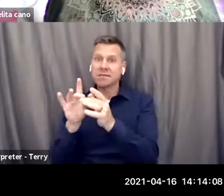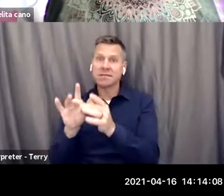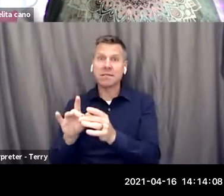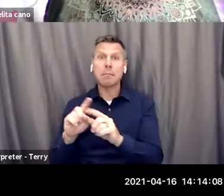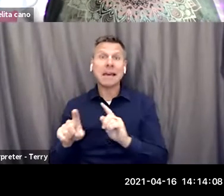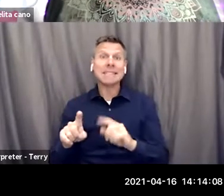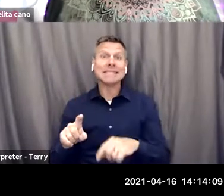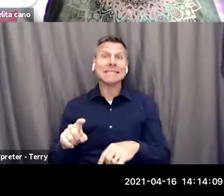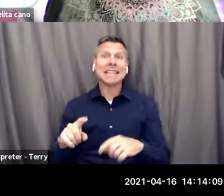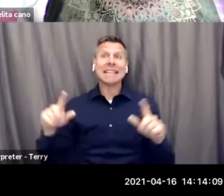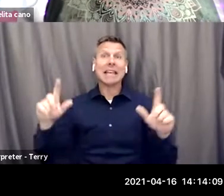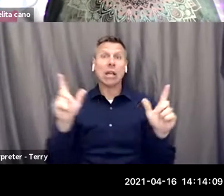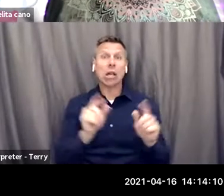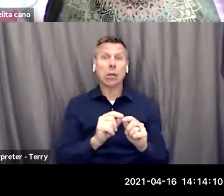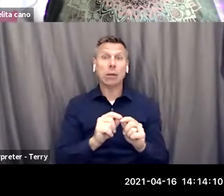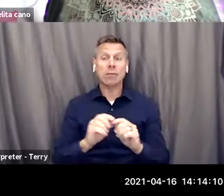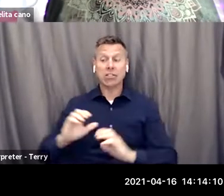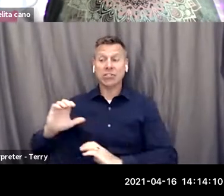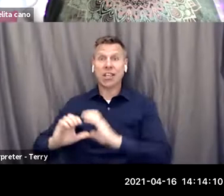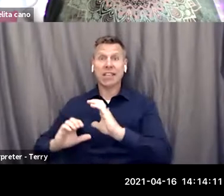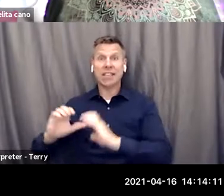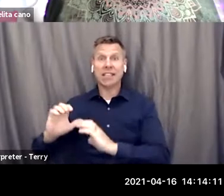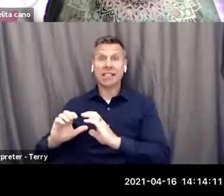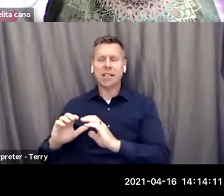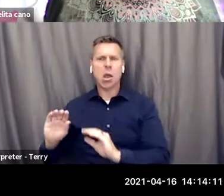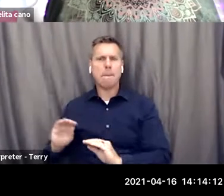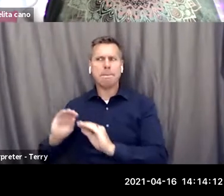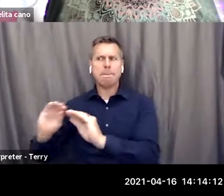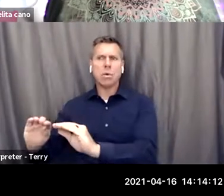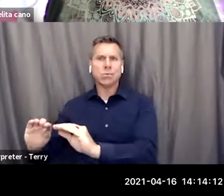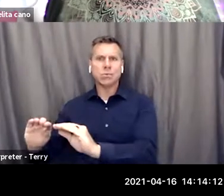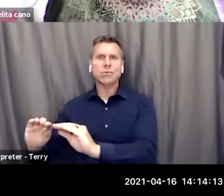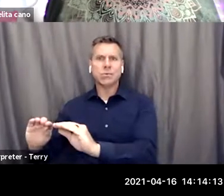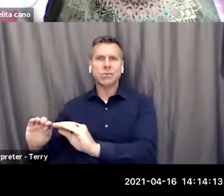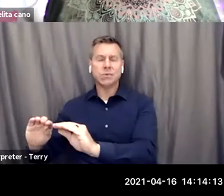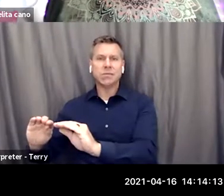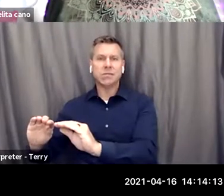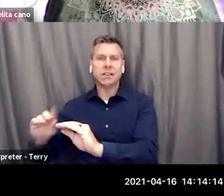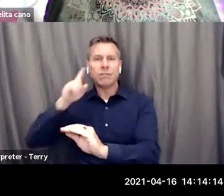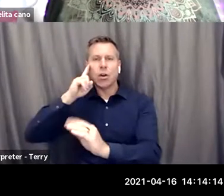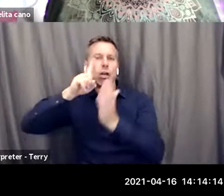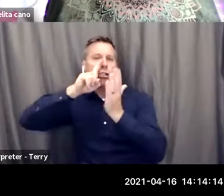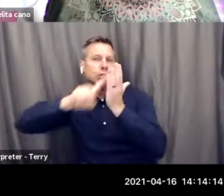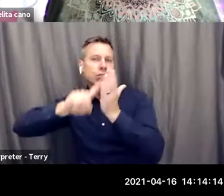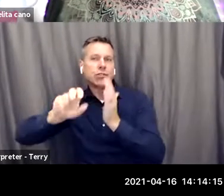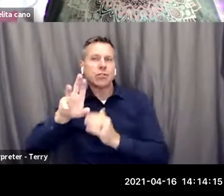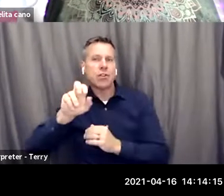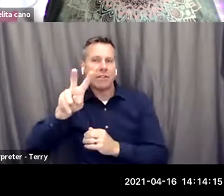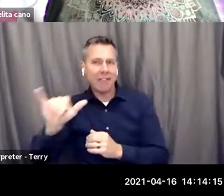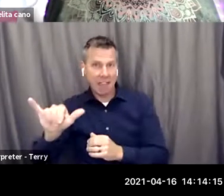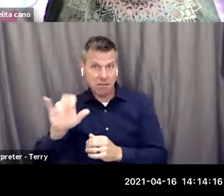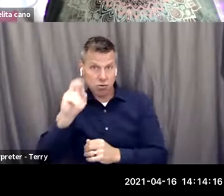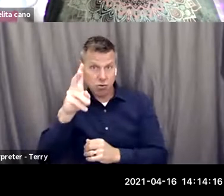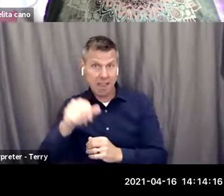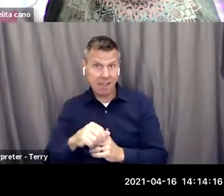going to post a link in the chat for a survey we have following this in this session. Okay. Any